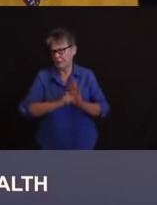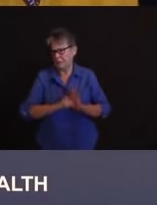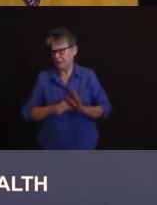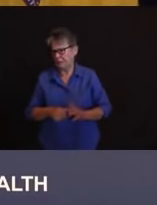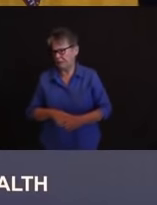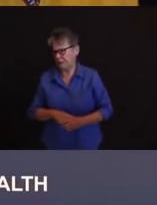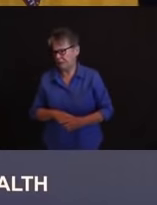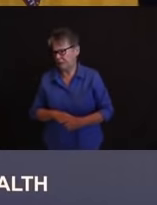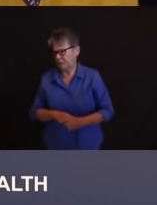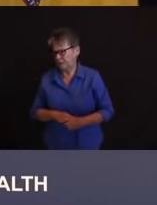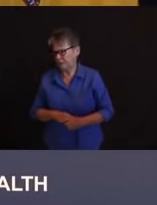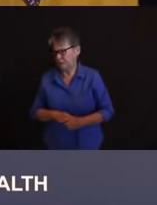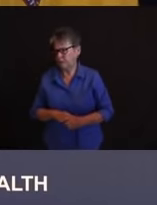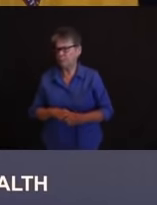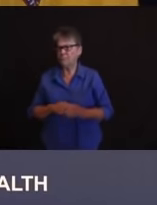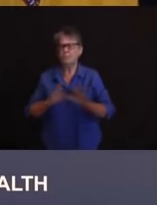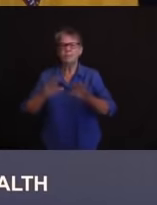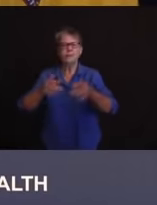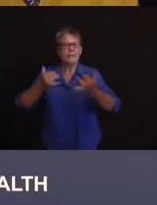that.